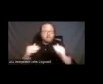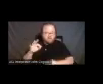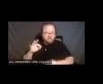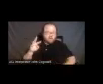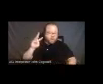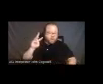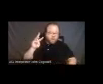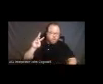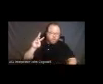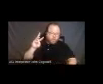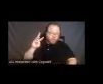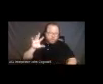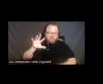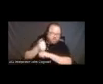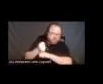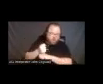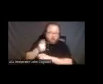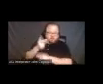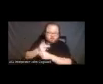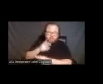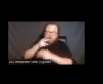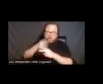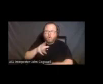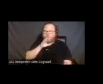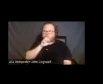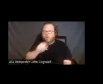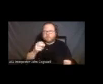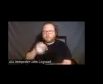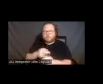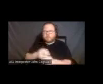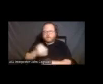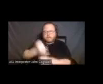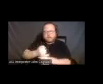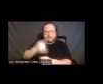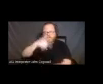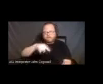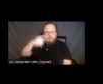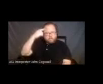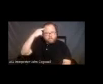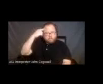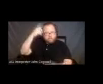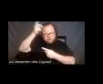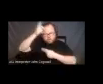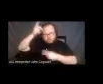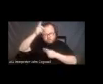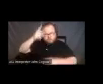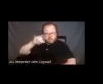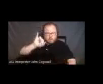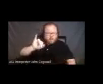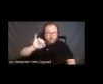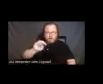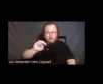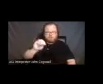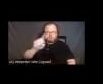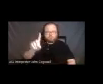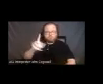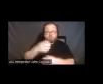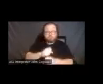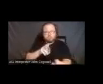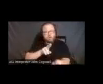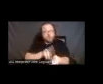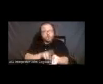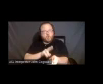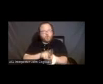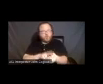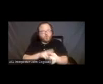is it's an old name. It's called the Institute for Mental Disease, or an IMD. It's kind of like a nursing facility